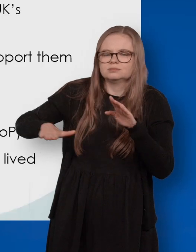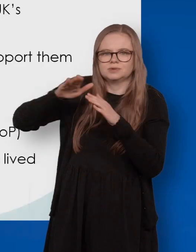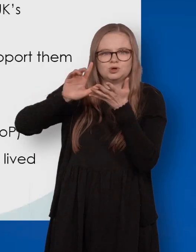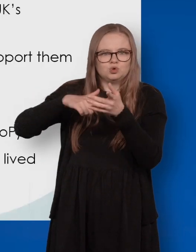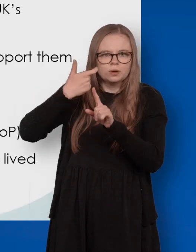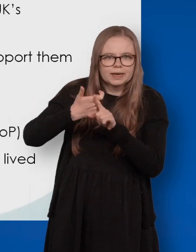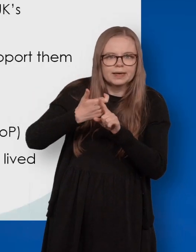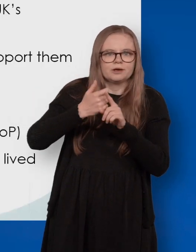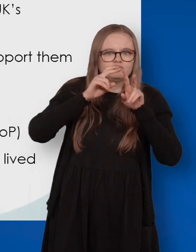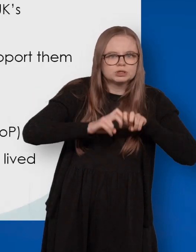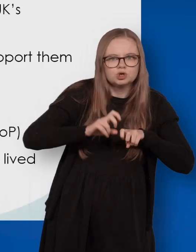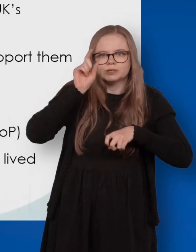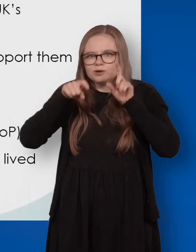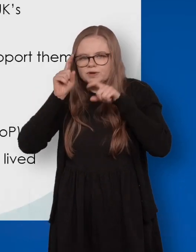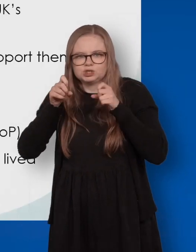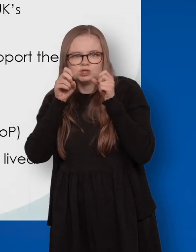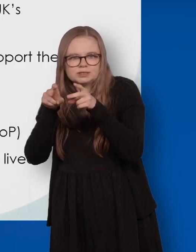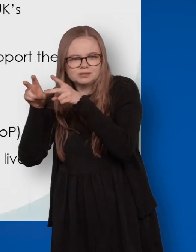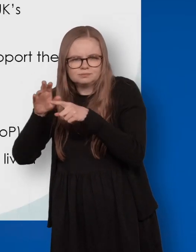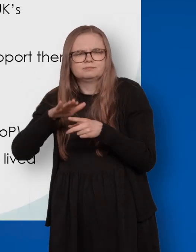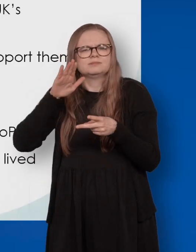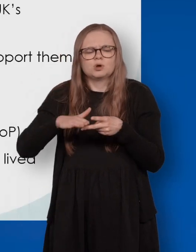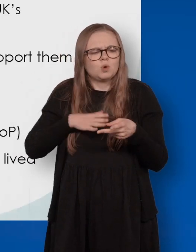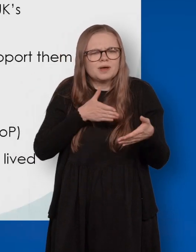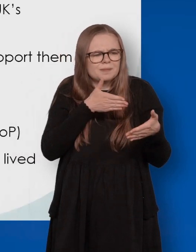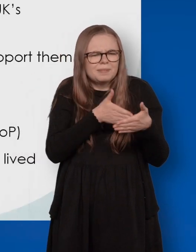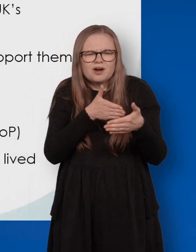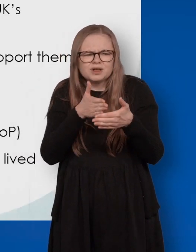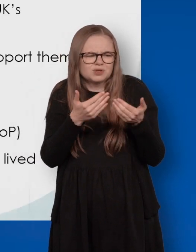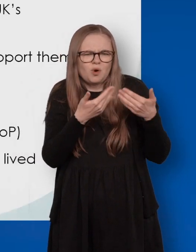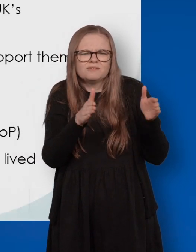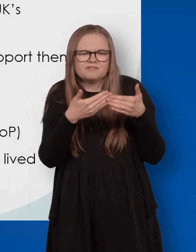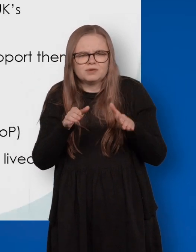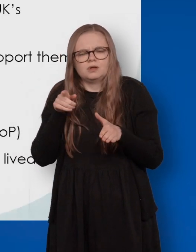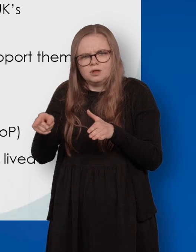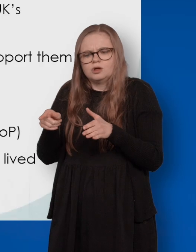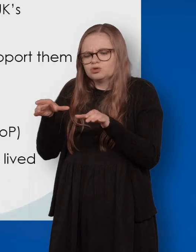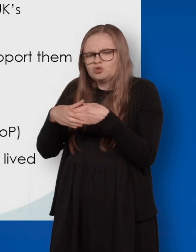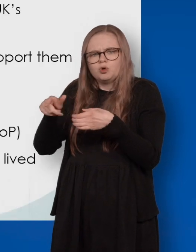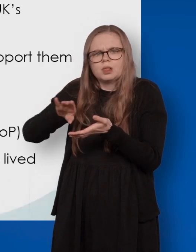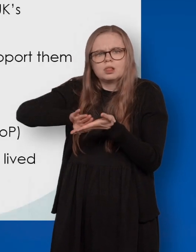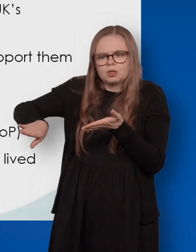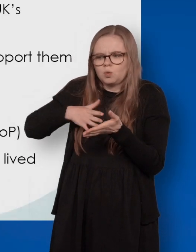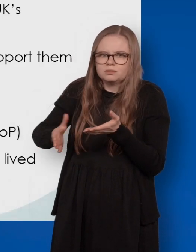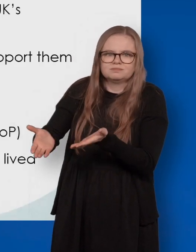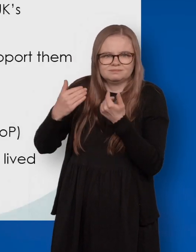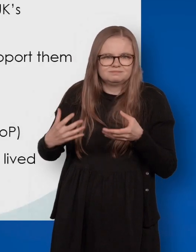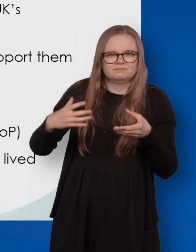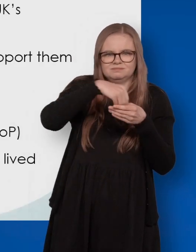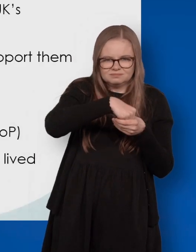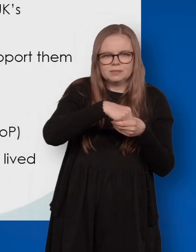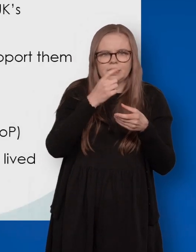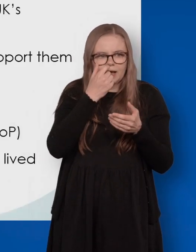research and innovation systems, to remove barriers experienced by marginalized groups and support them to access